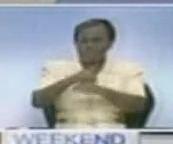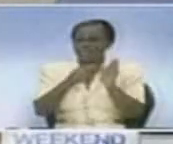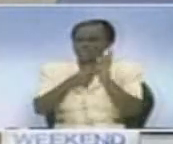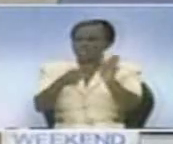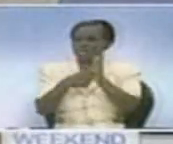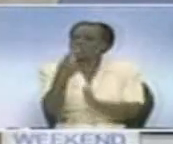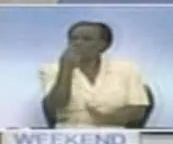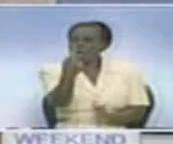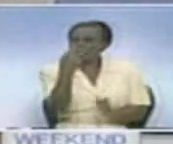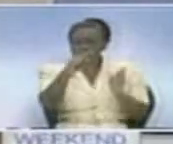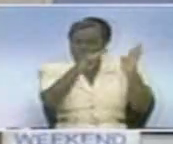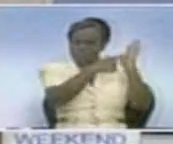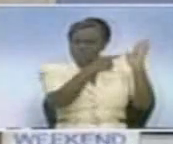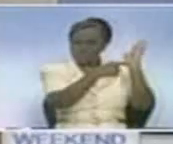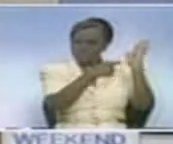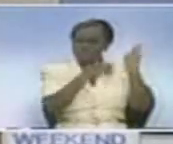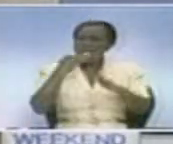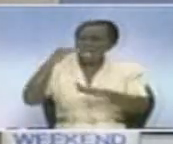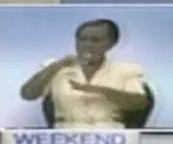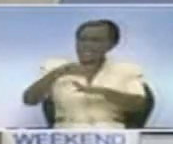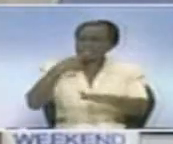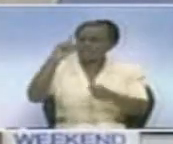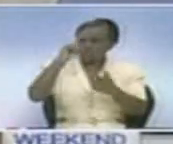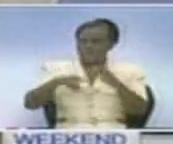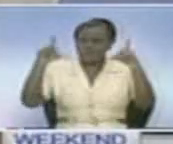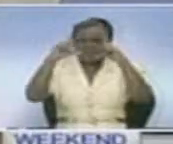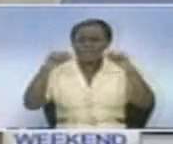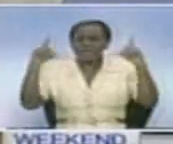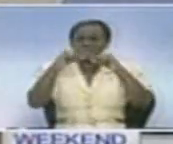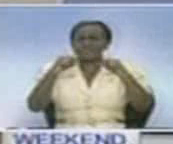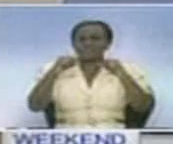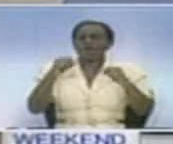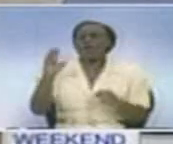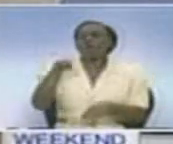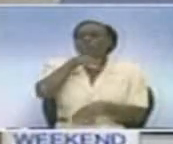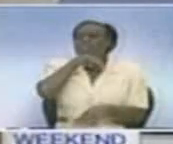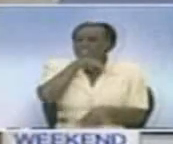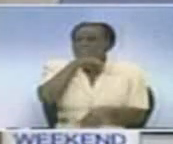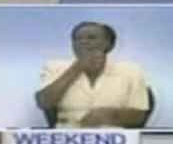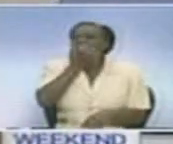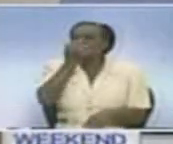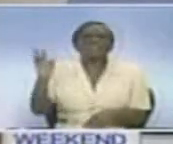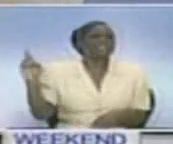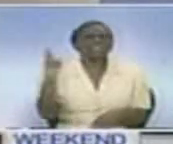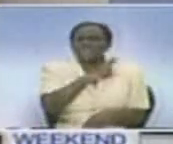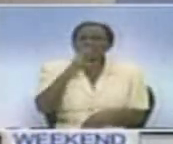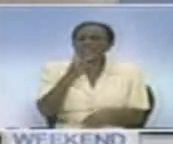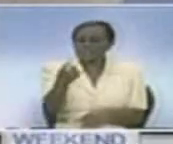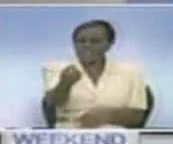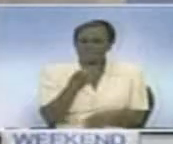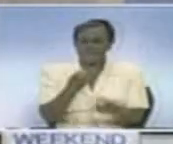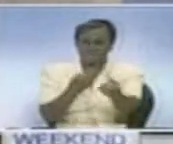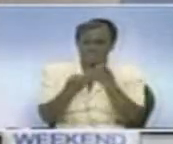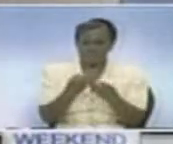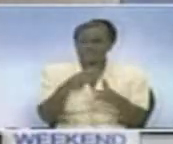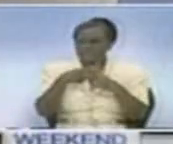or some highlights of that letter. It is titled Odinga's arrogant, reckless, and dangerous demands. Now, they've started